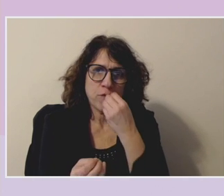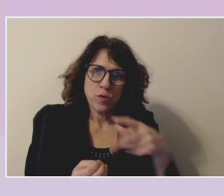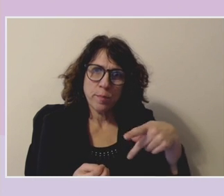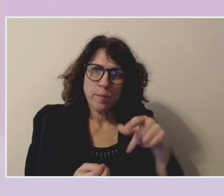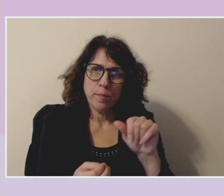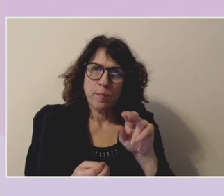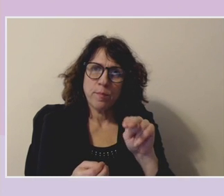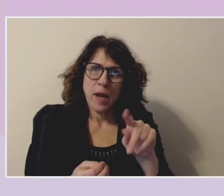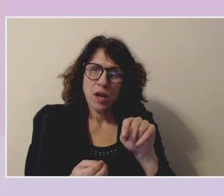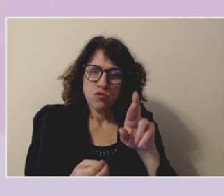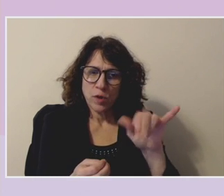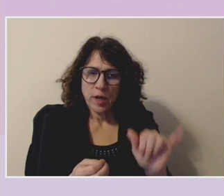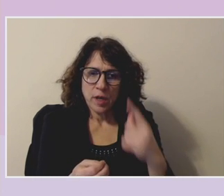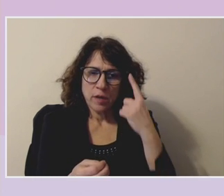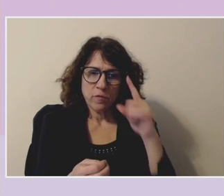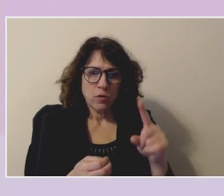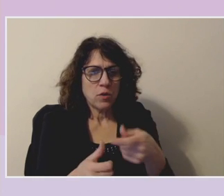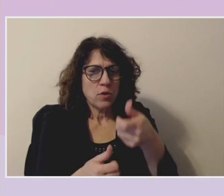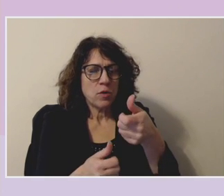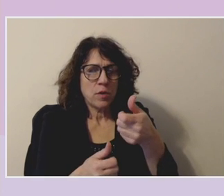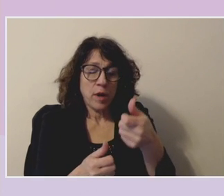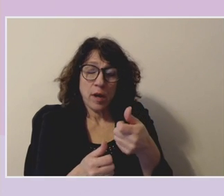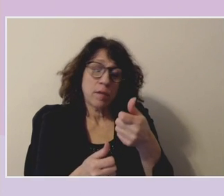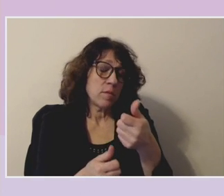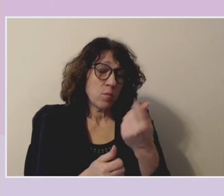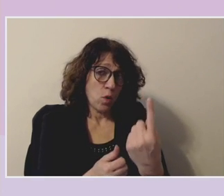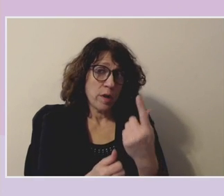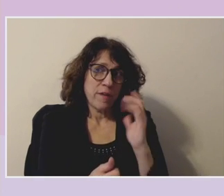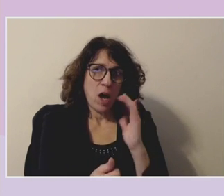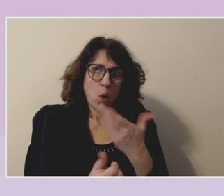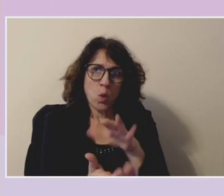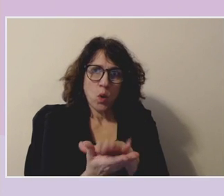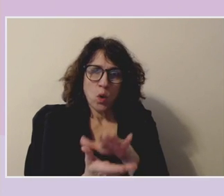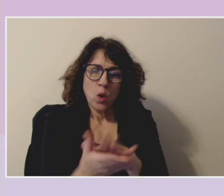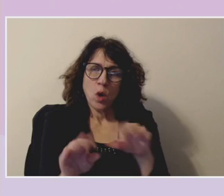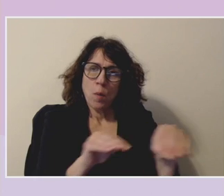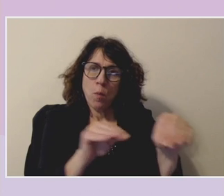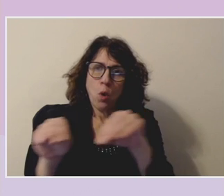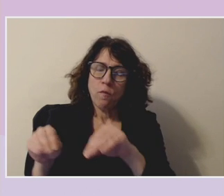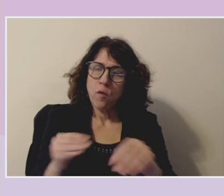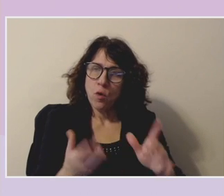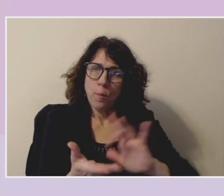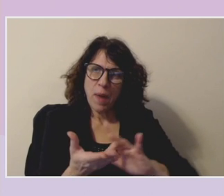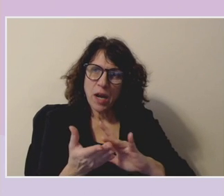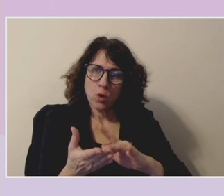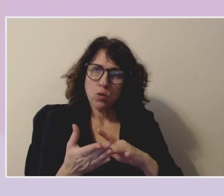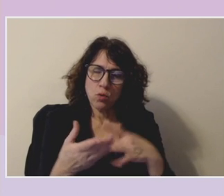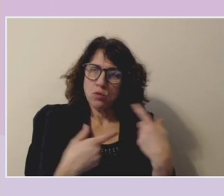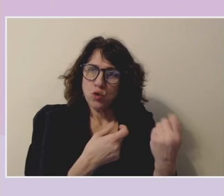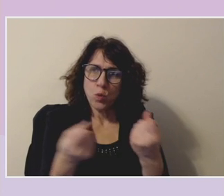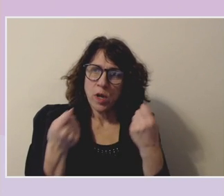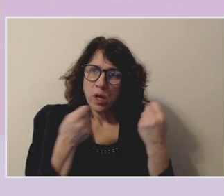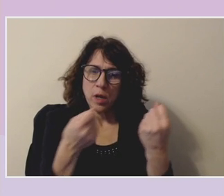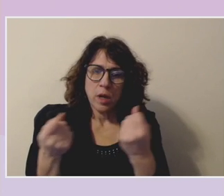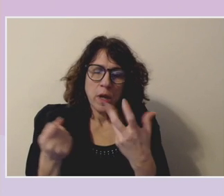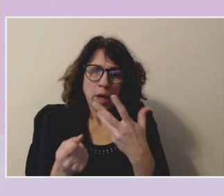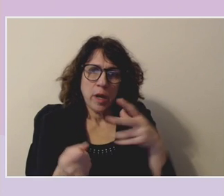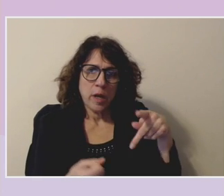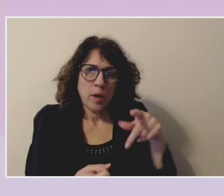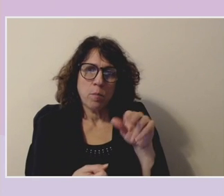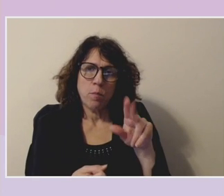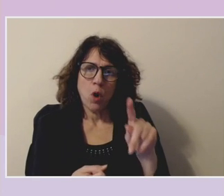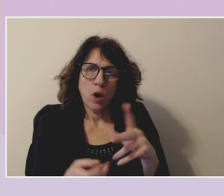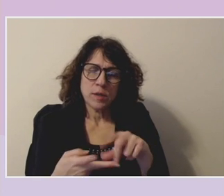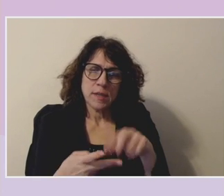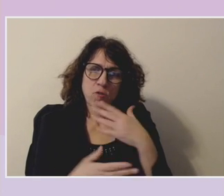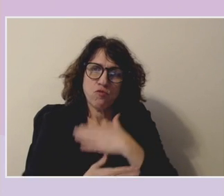Bank. It's at every one of our schools. We have a mobile medical unit. And then Parks and Recreation, the Boise City Parks